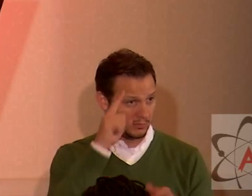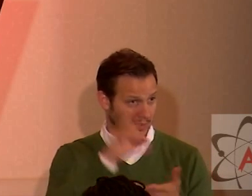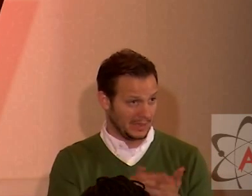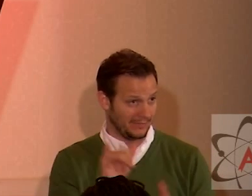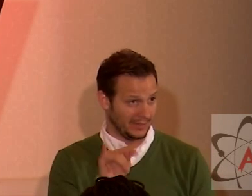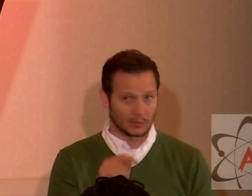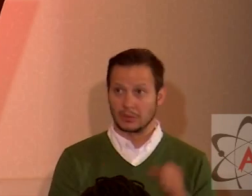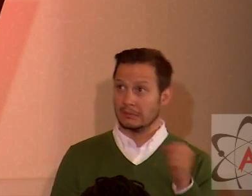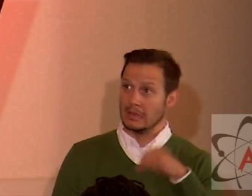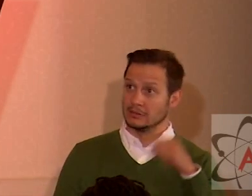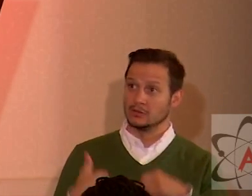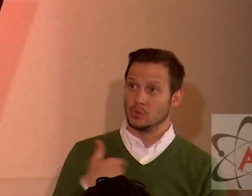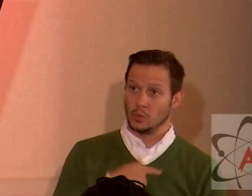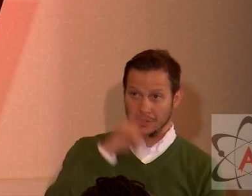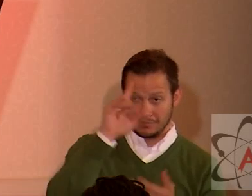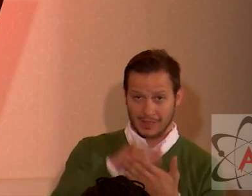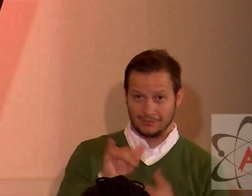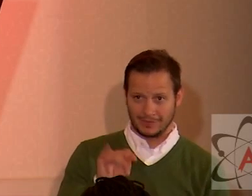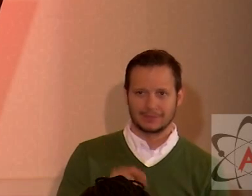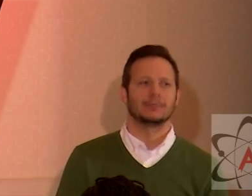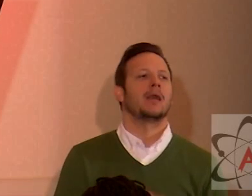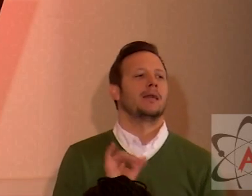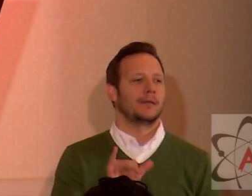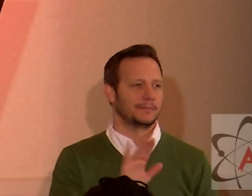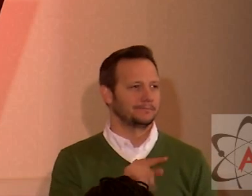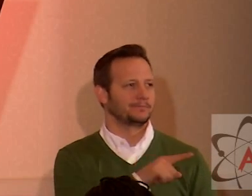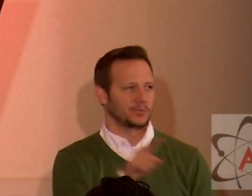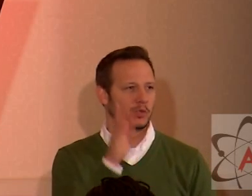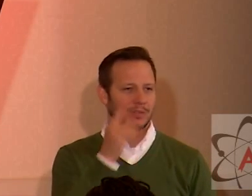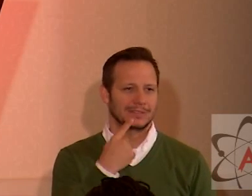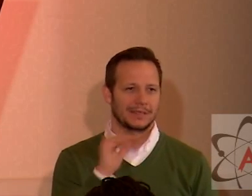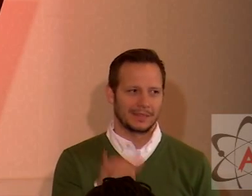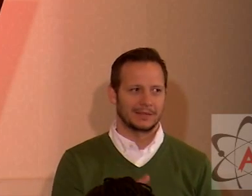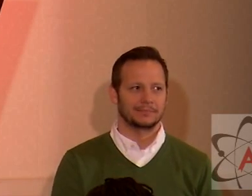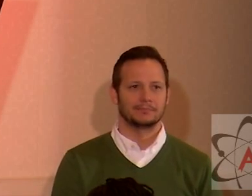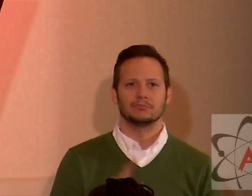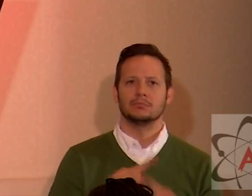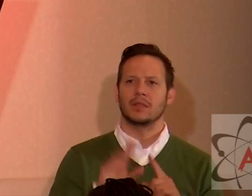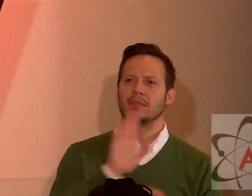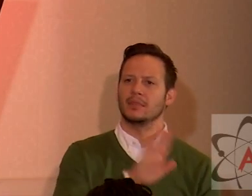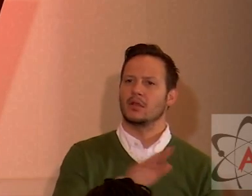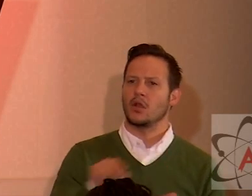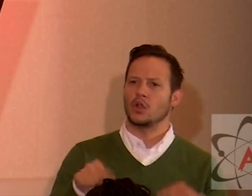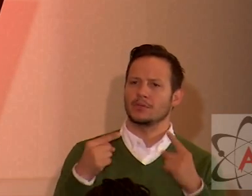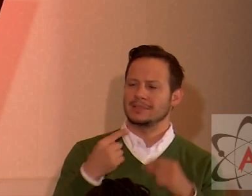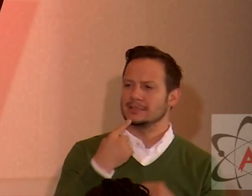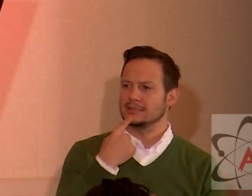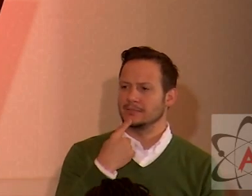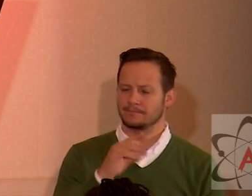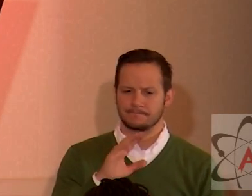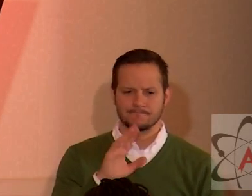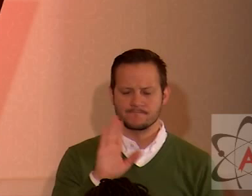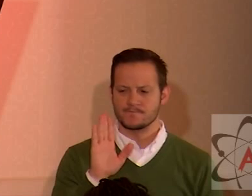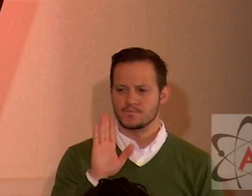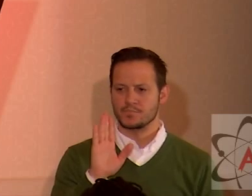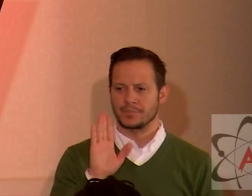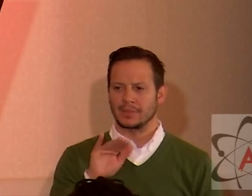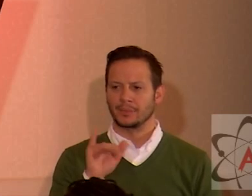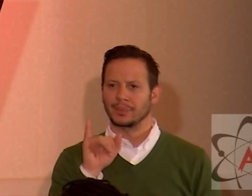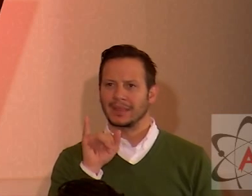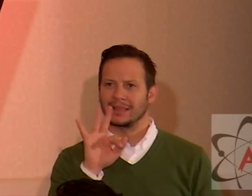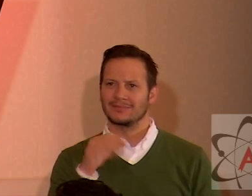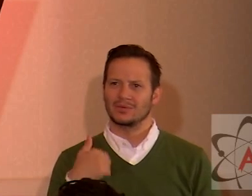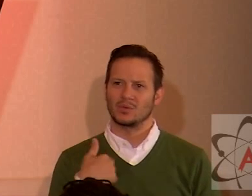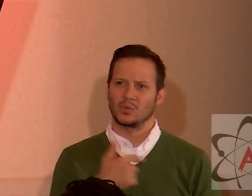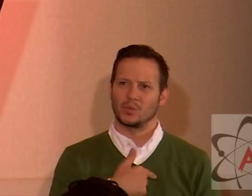Yes. See, this is an audience where you would say that. Now, what was their argument? They said, if we